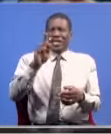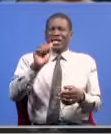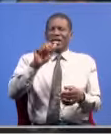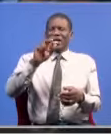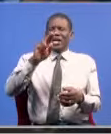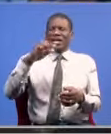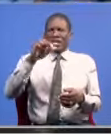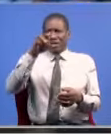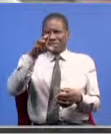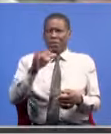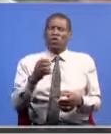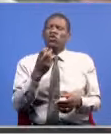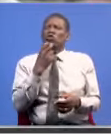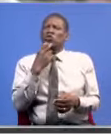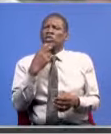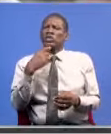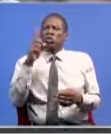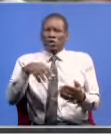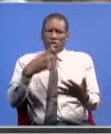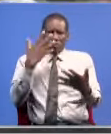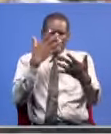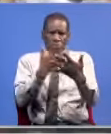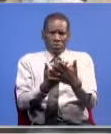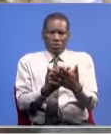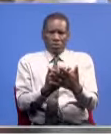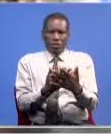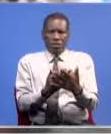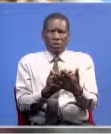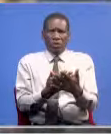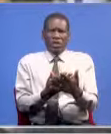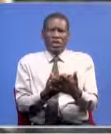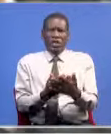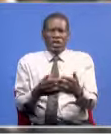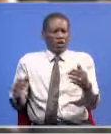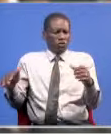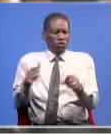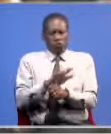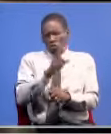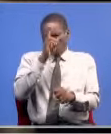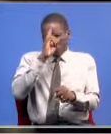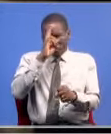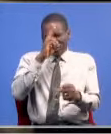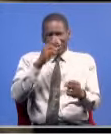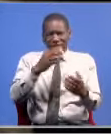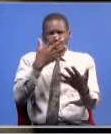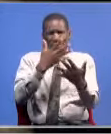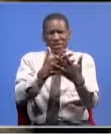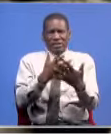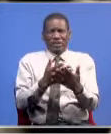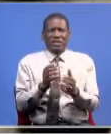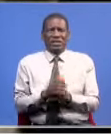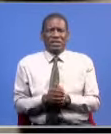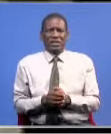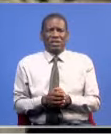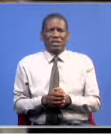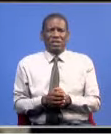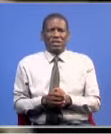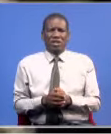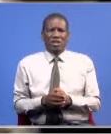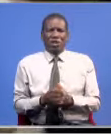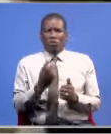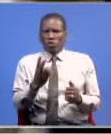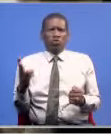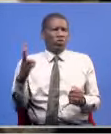Tuesday, claim they had been held in unsanitary and overcrowded police cells. It was easy, it was 2 days,